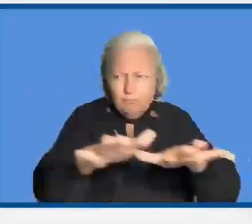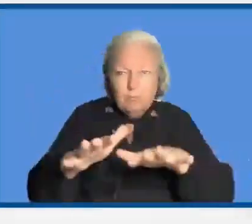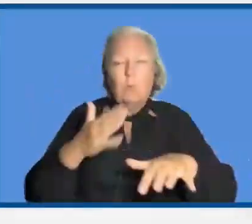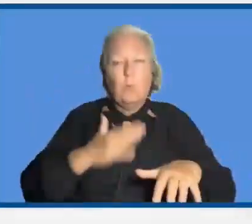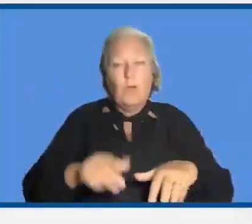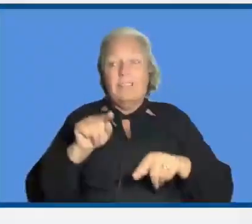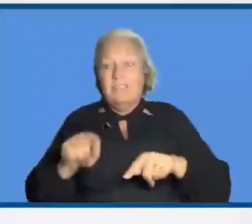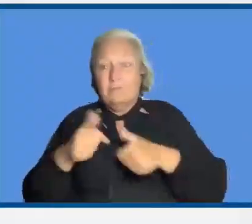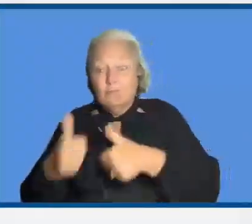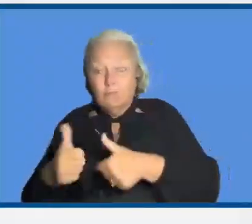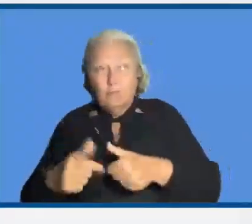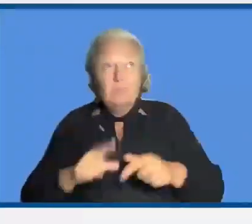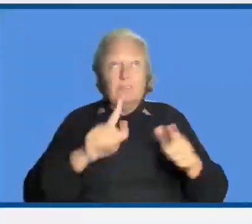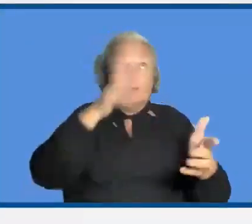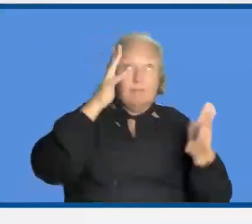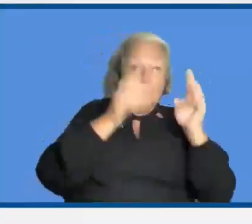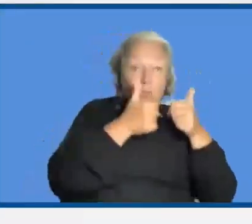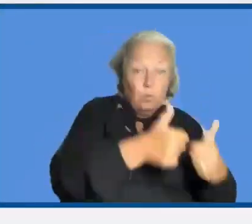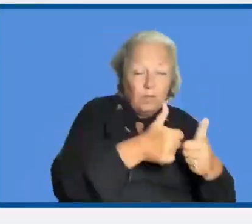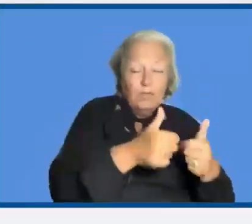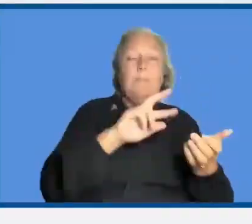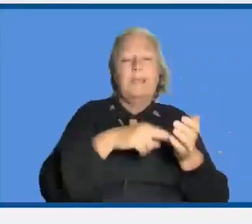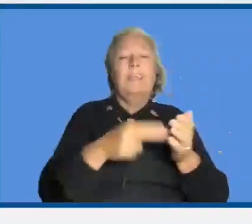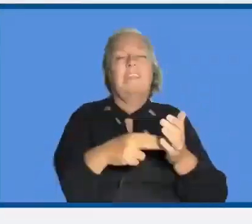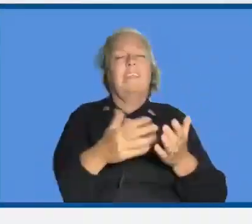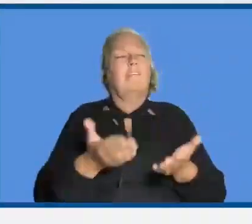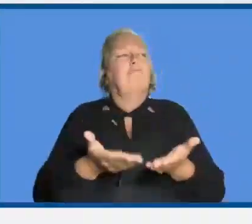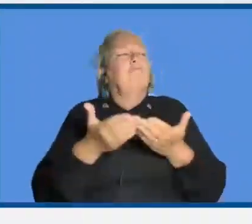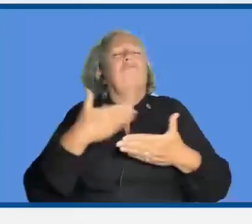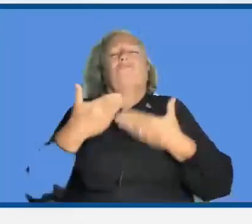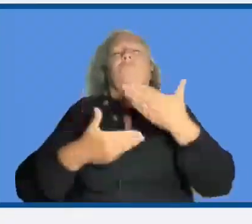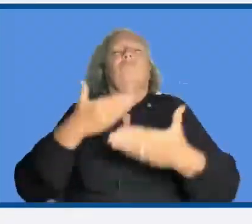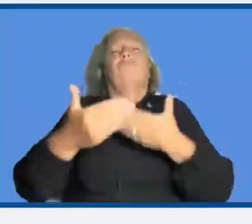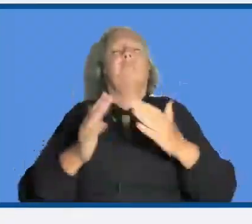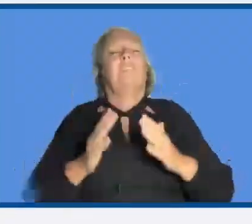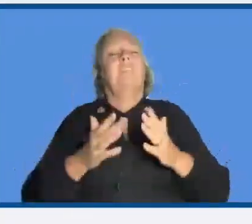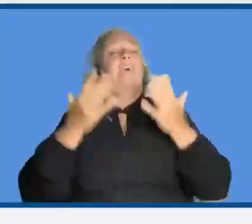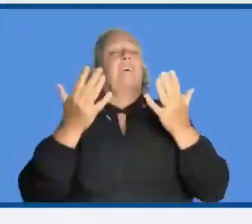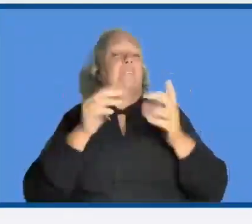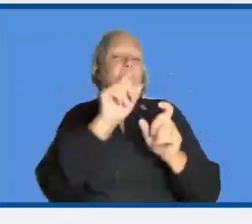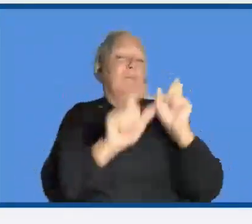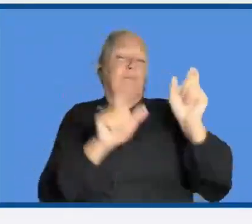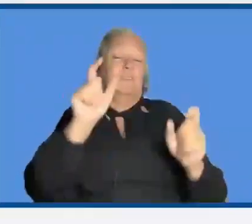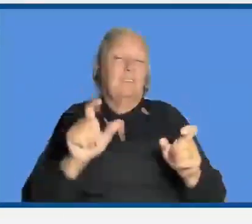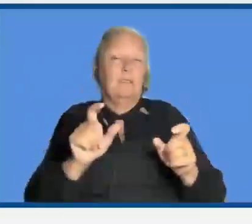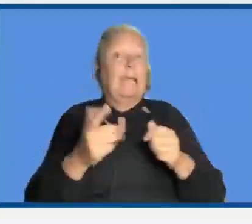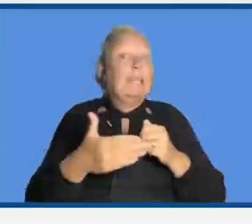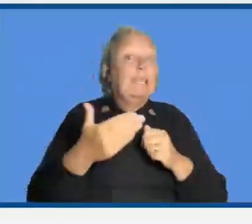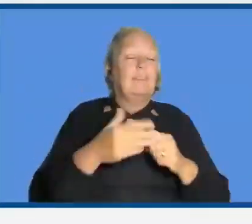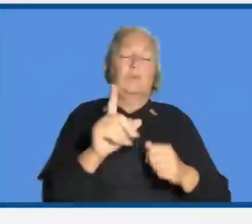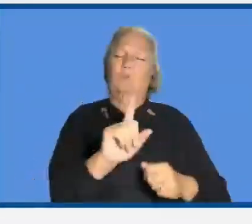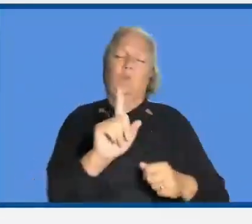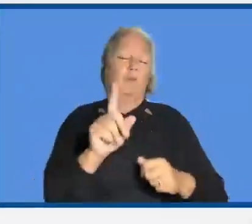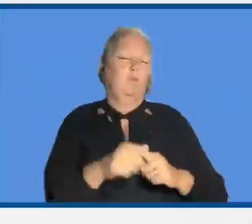live and prosper and improve human well-being. It's not going to be easy, but we've heard from all of